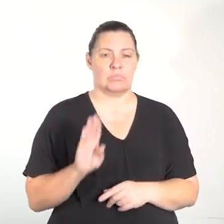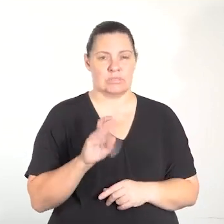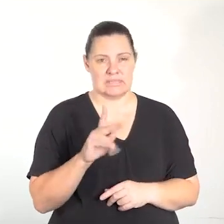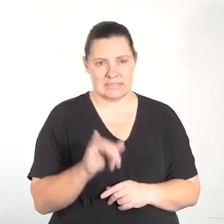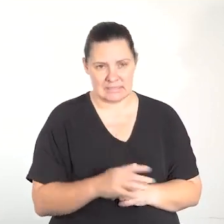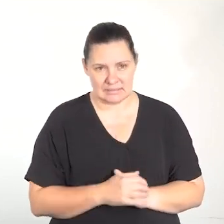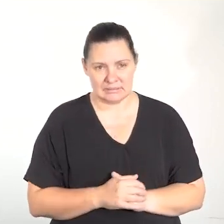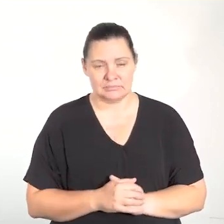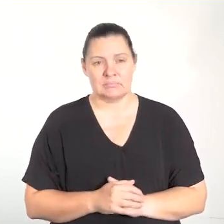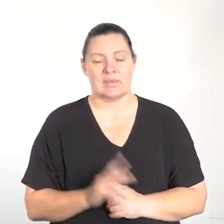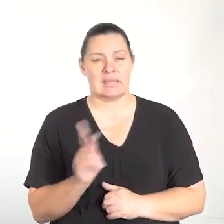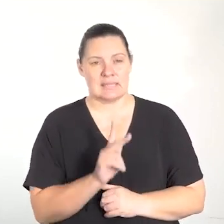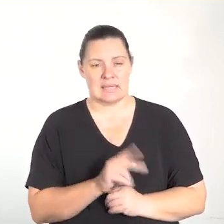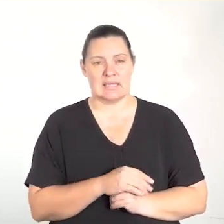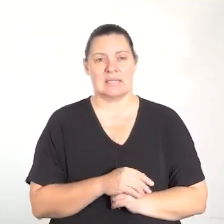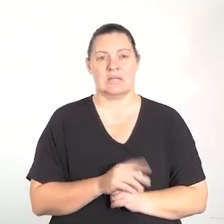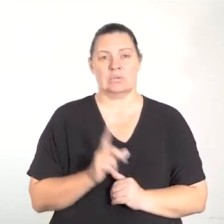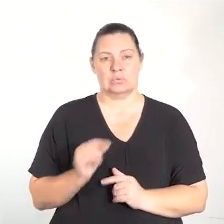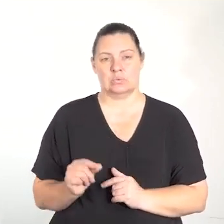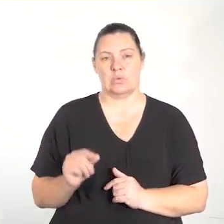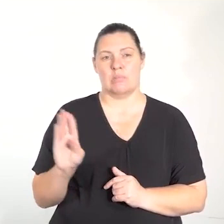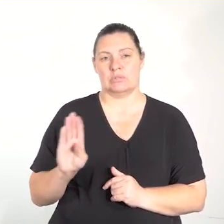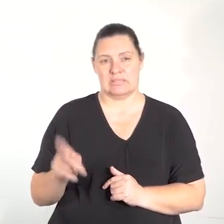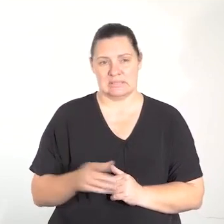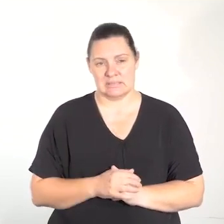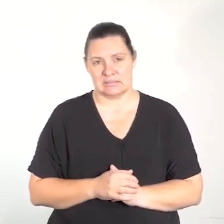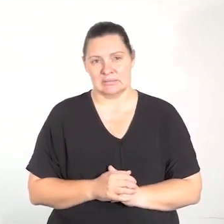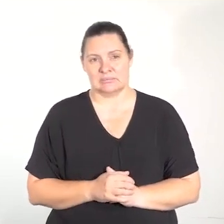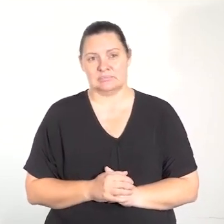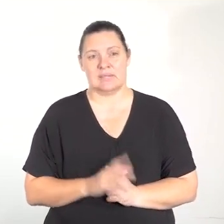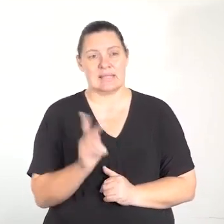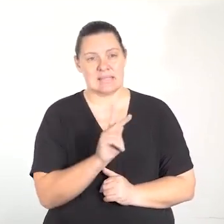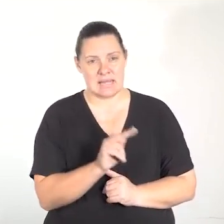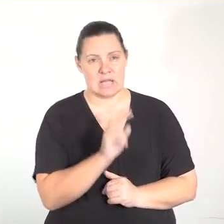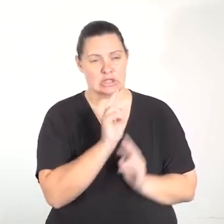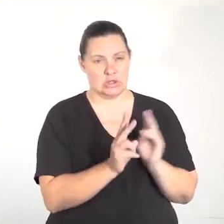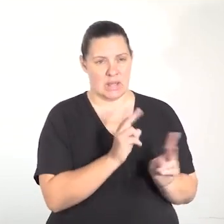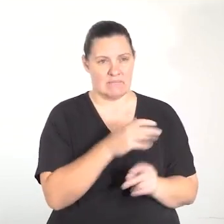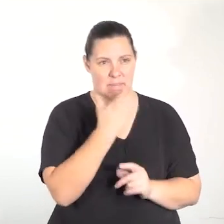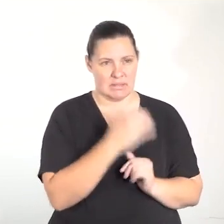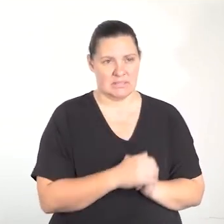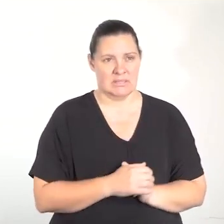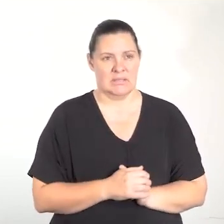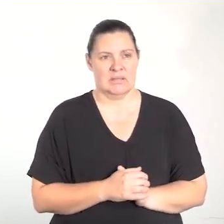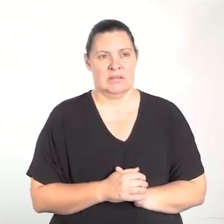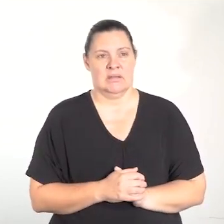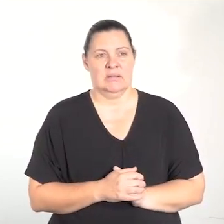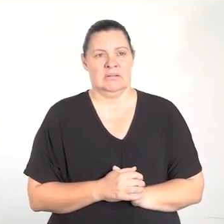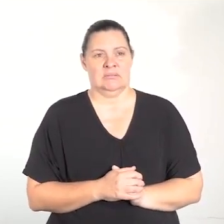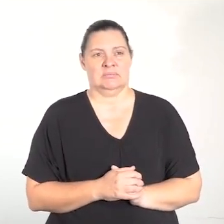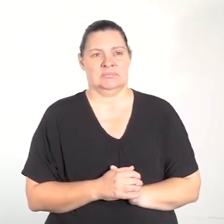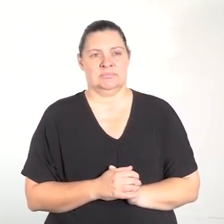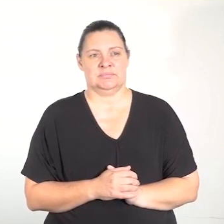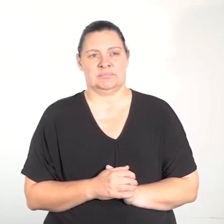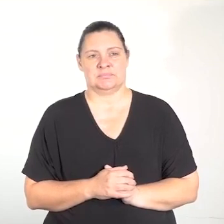Kensani to Busi? So, Kensani to Busi. Remember, Kensani was 12 apples